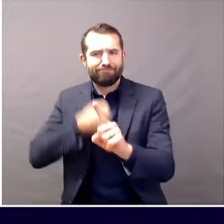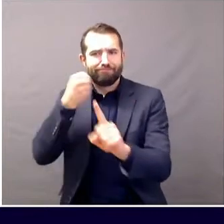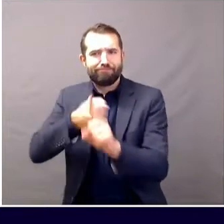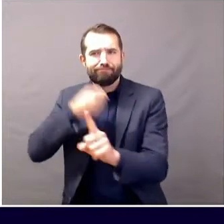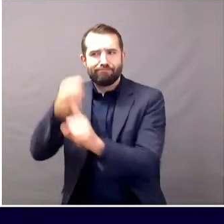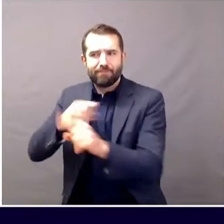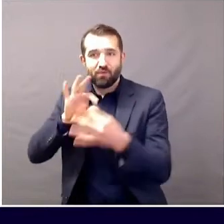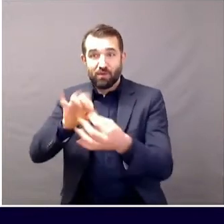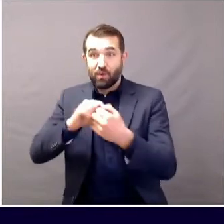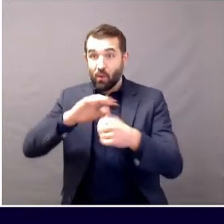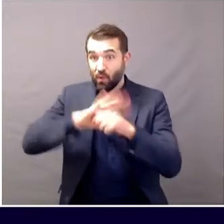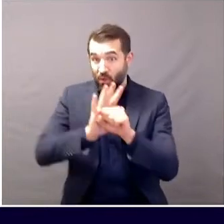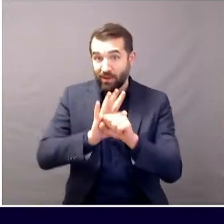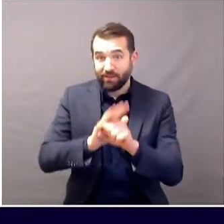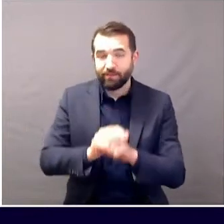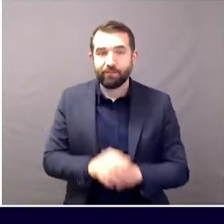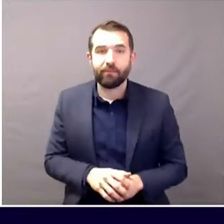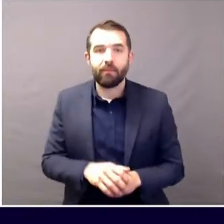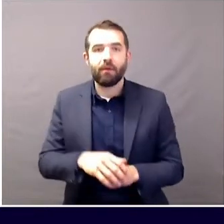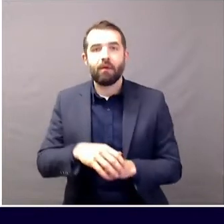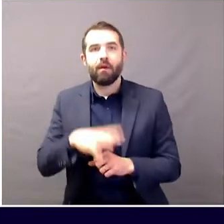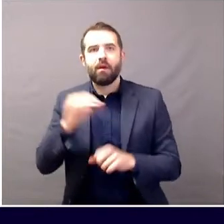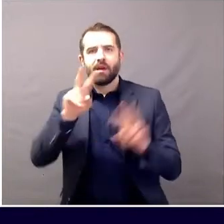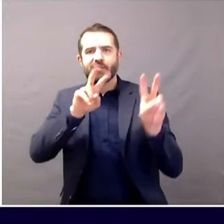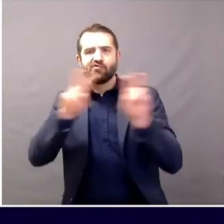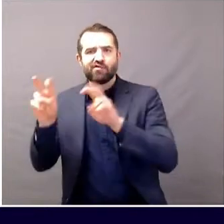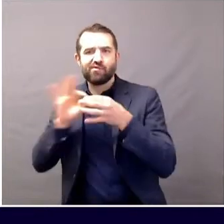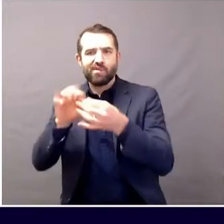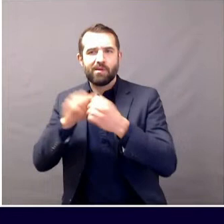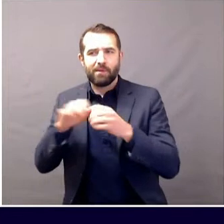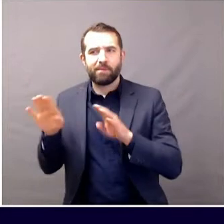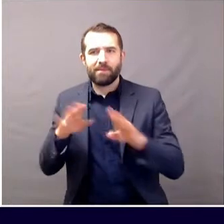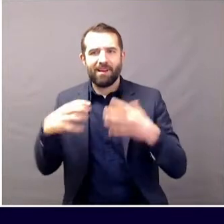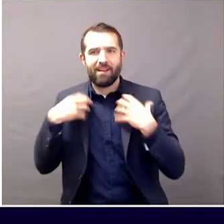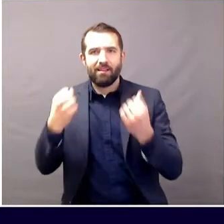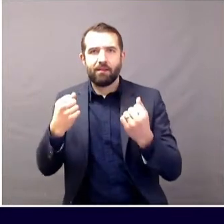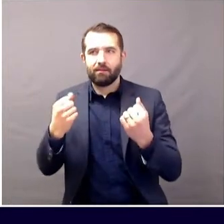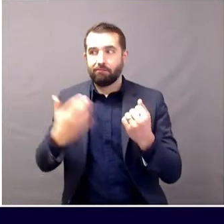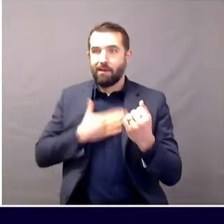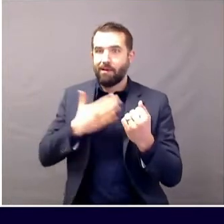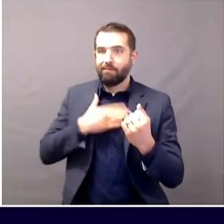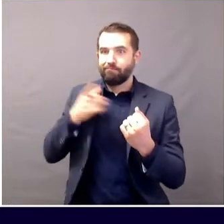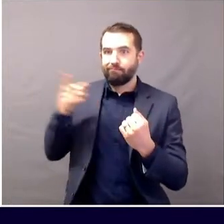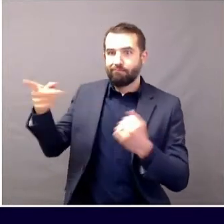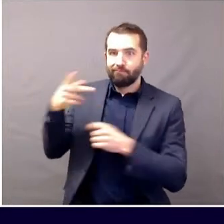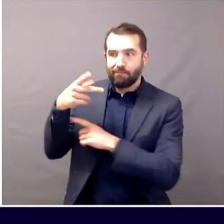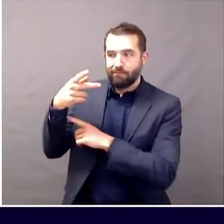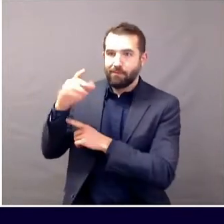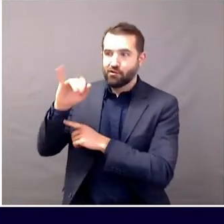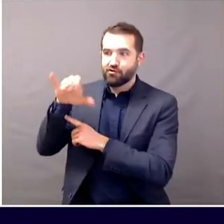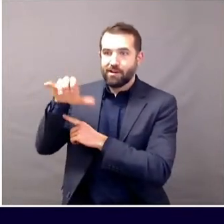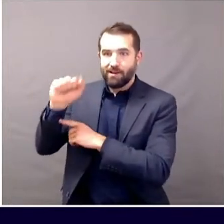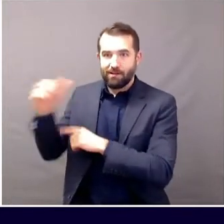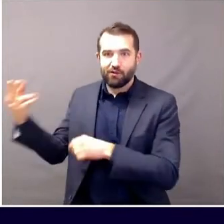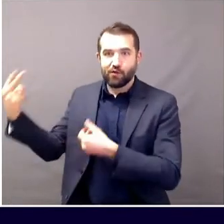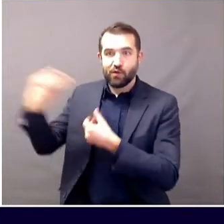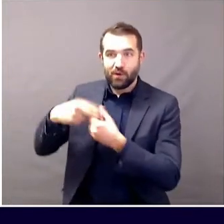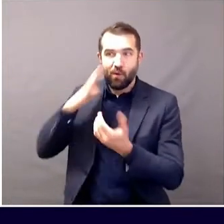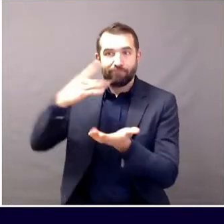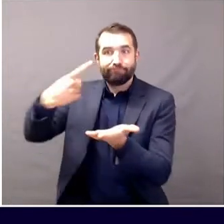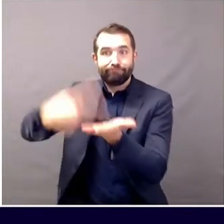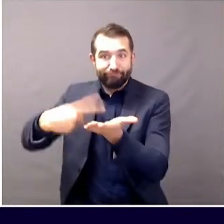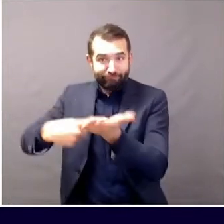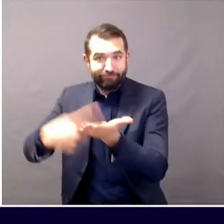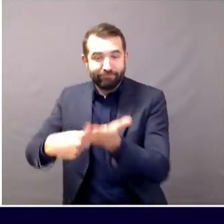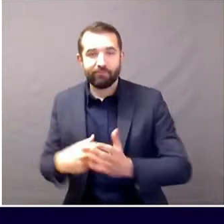behavioral health matters ongoing across the state, delighted to welcome Director Pollard to join us this afternoon to talk about where we stand with